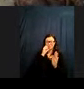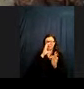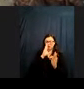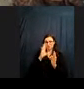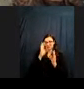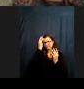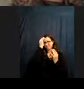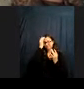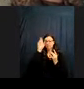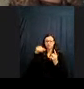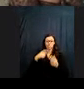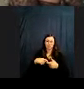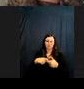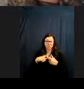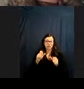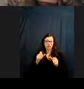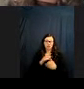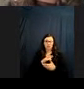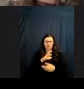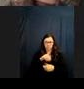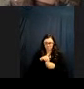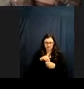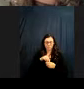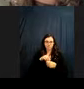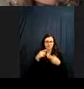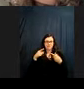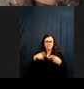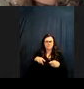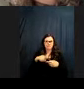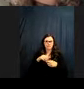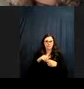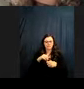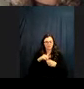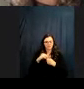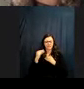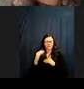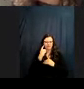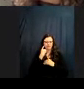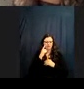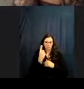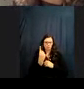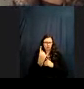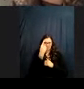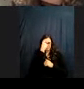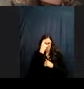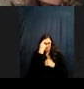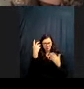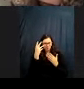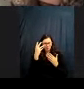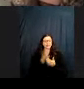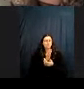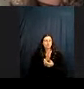The only breaches that can well be conceived to occur within the limits of a single mind would be